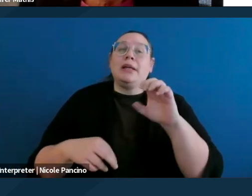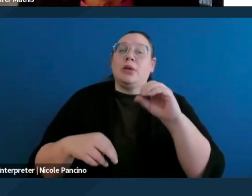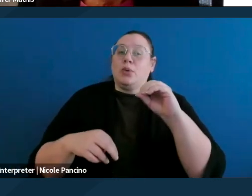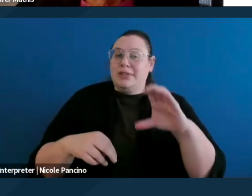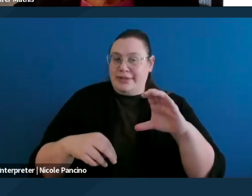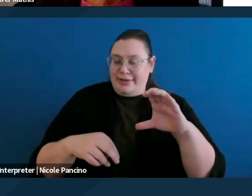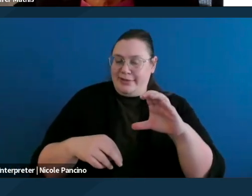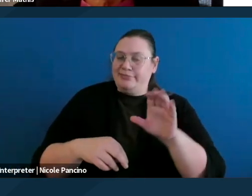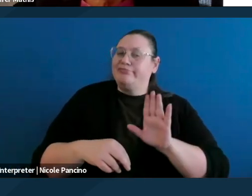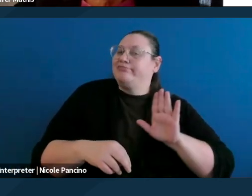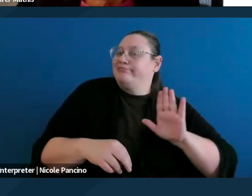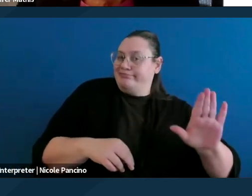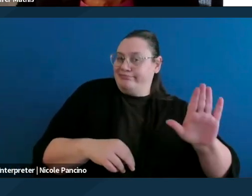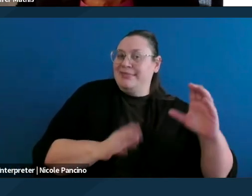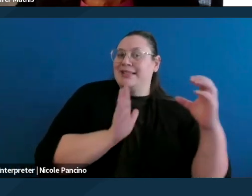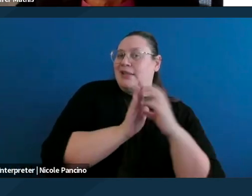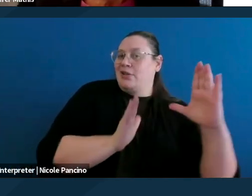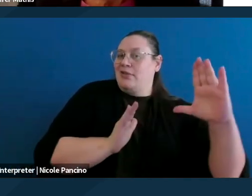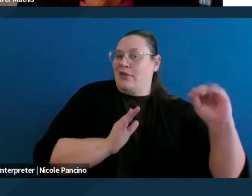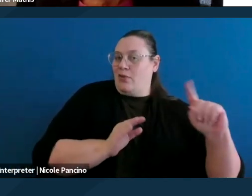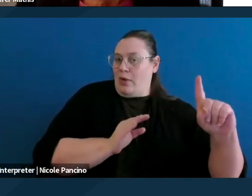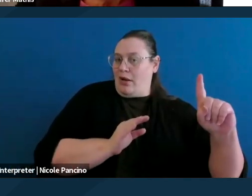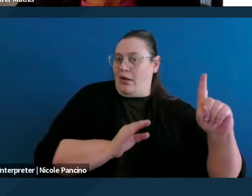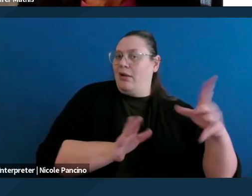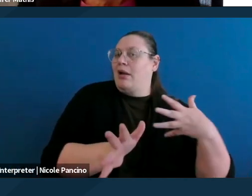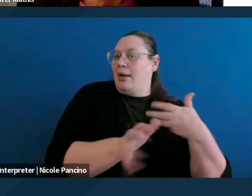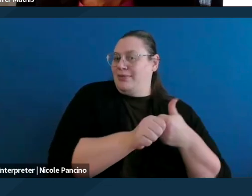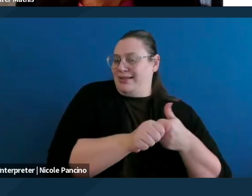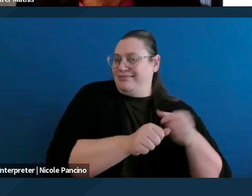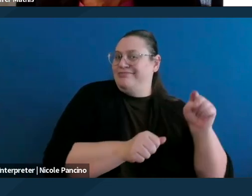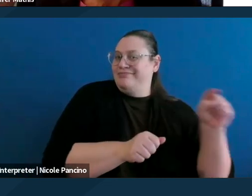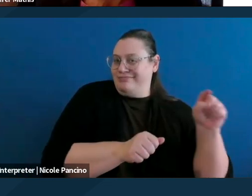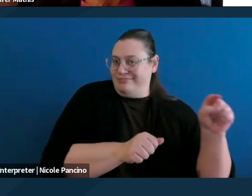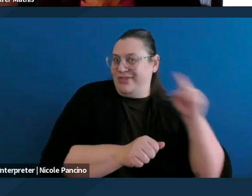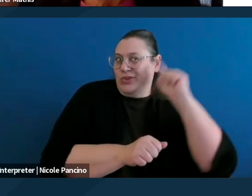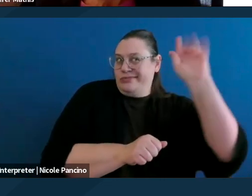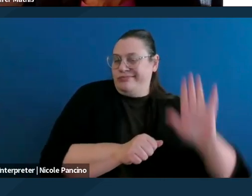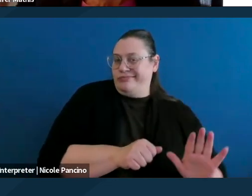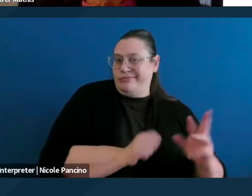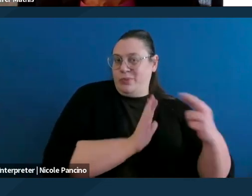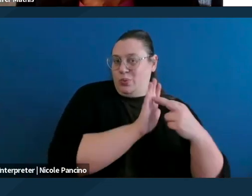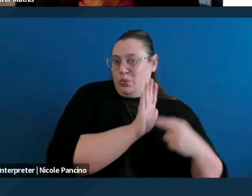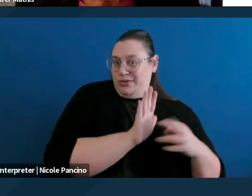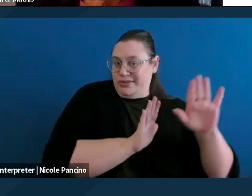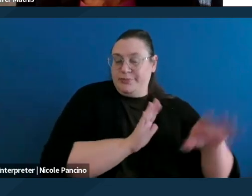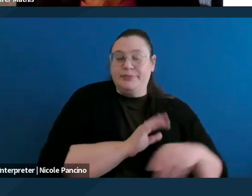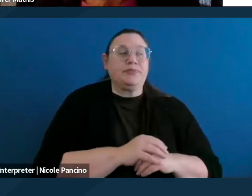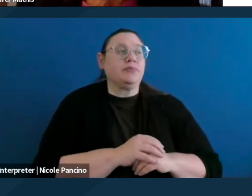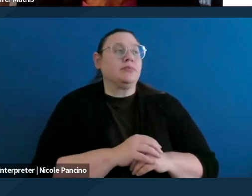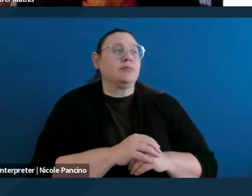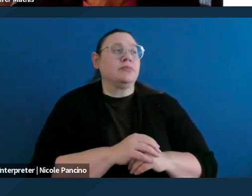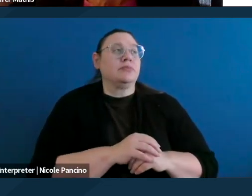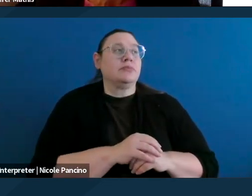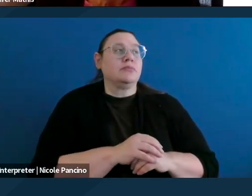its own Section 501 update to those rules. And they